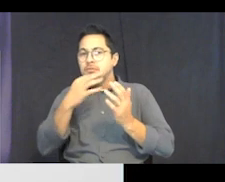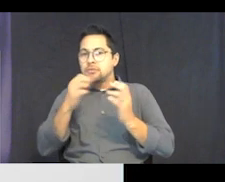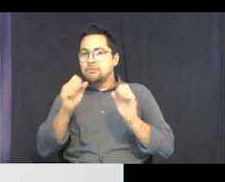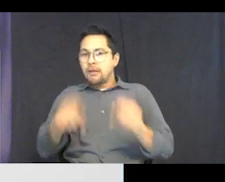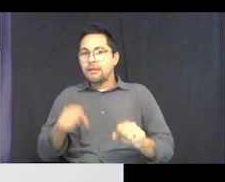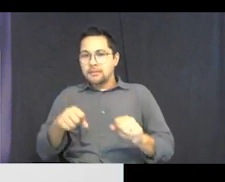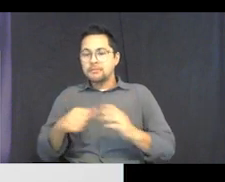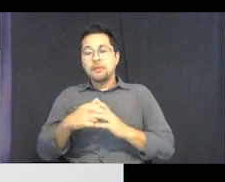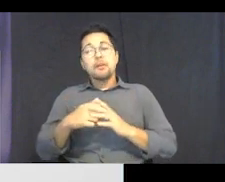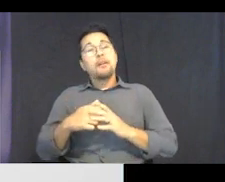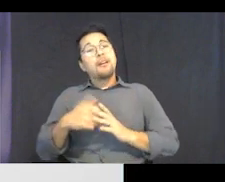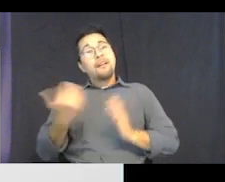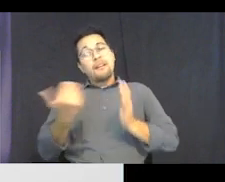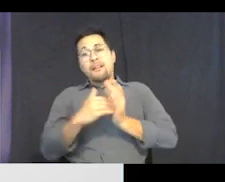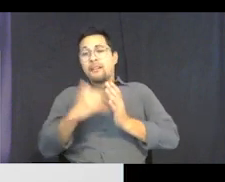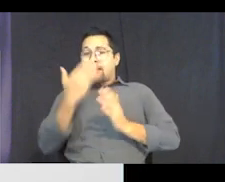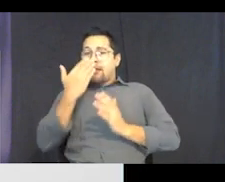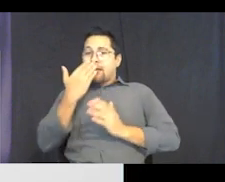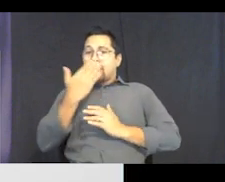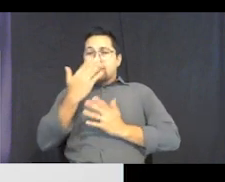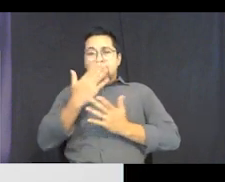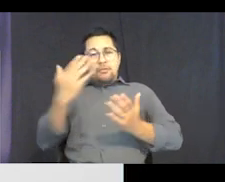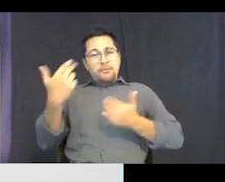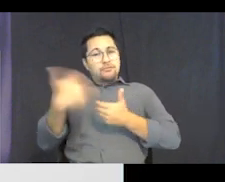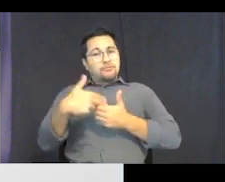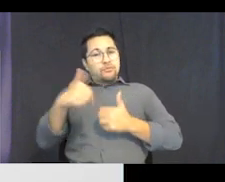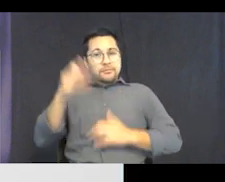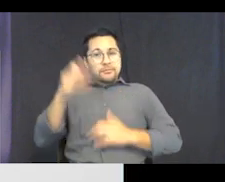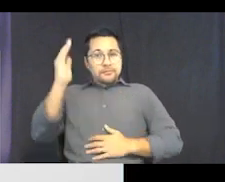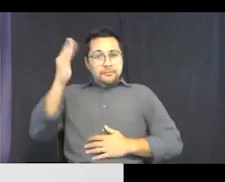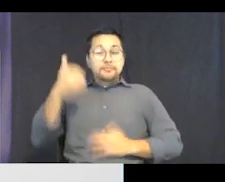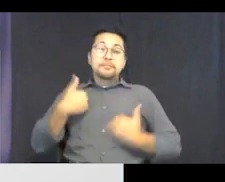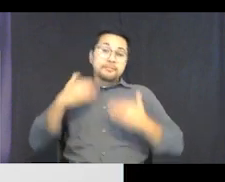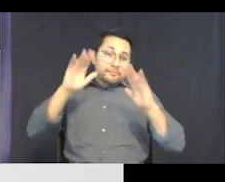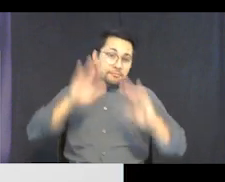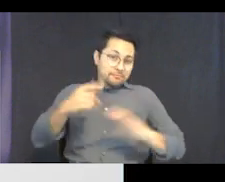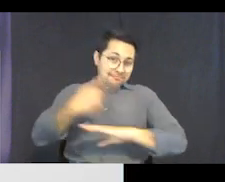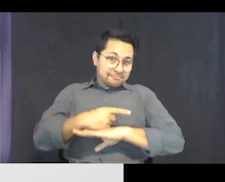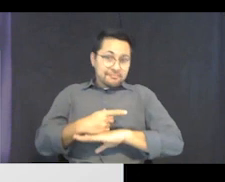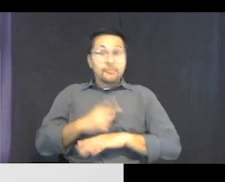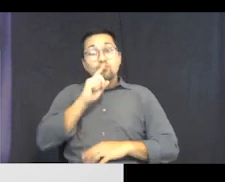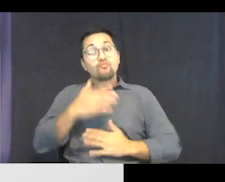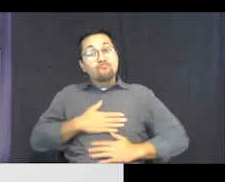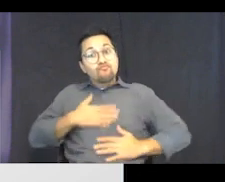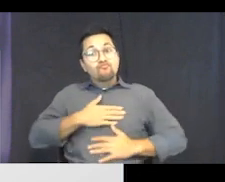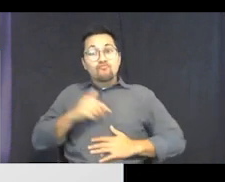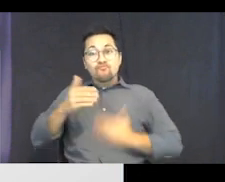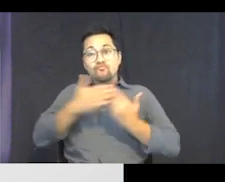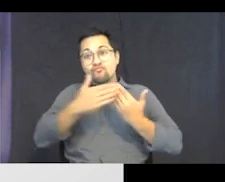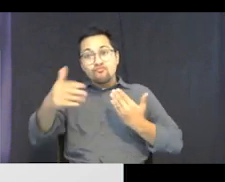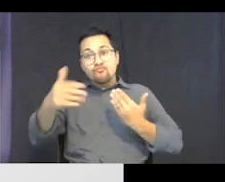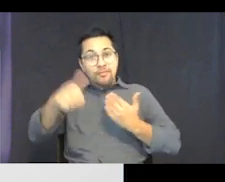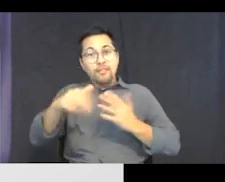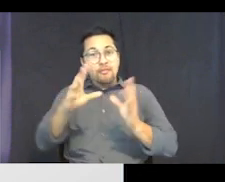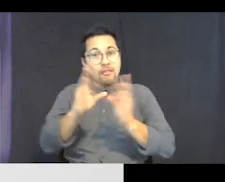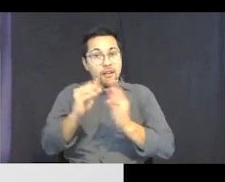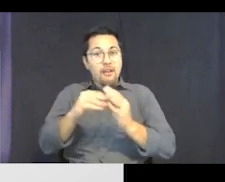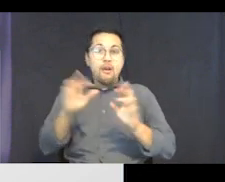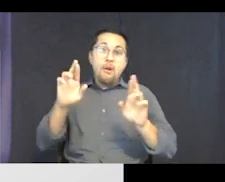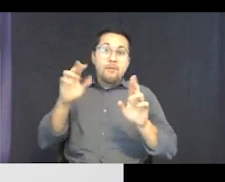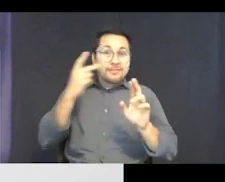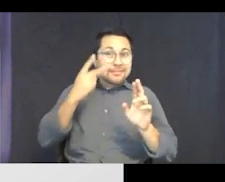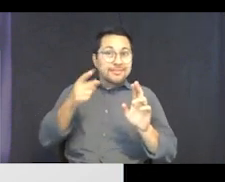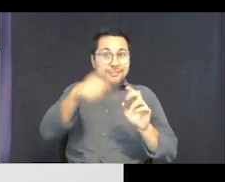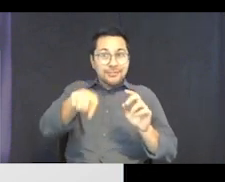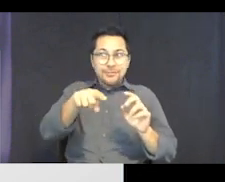as we possibly can. So again, thank you so much for joining us. Have a wonderful day. Enjoy the rest of the conference, and we hope to see